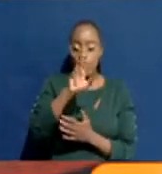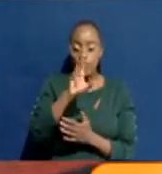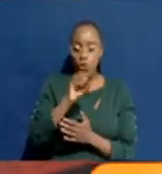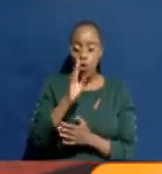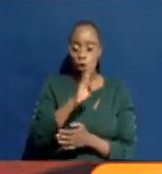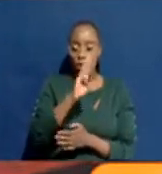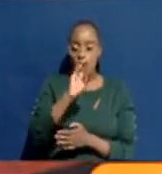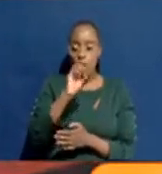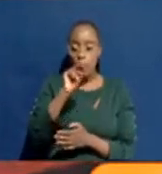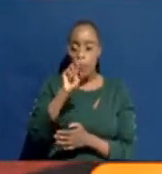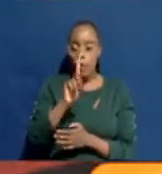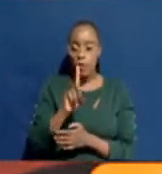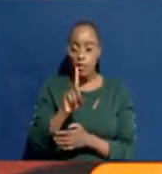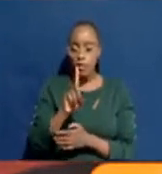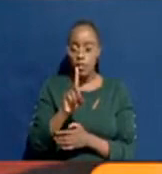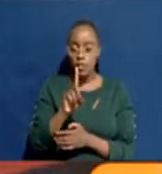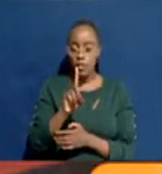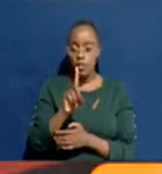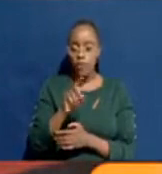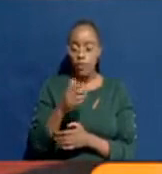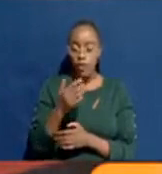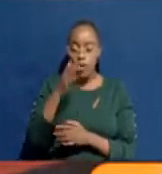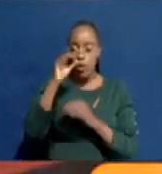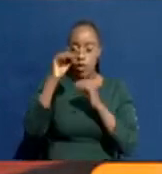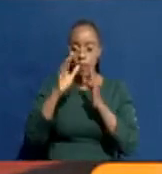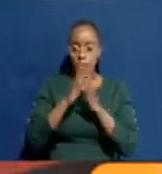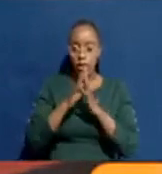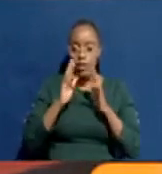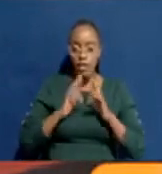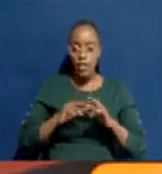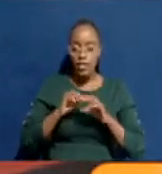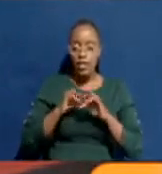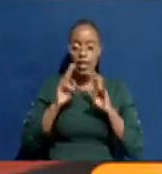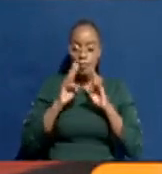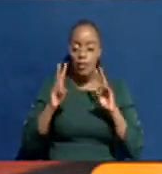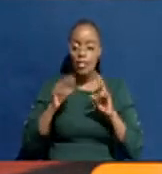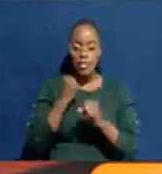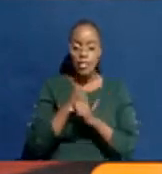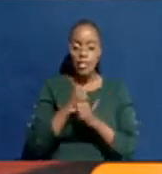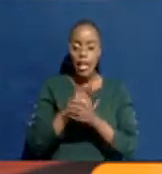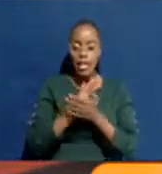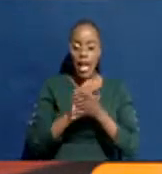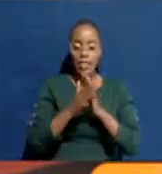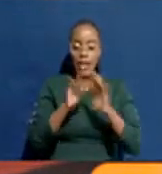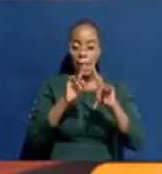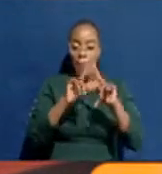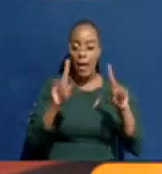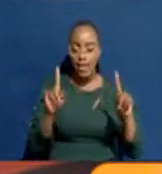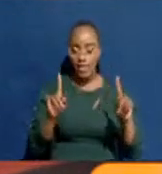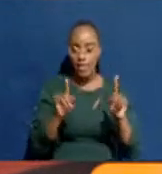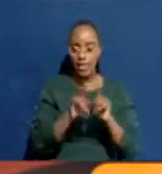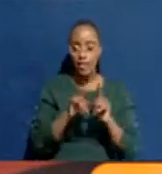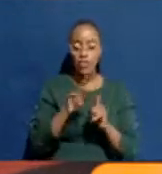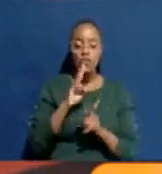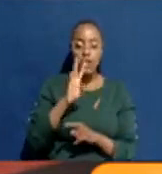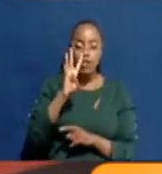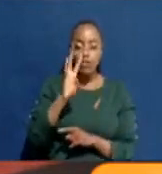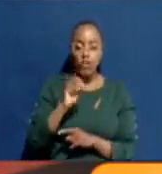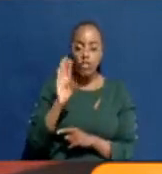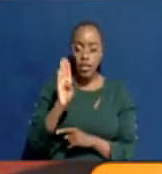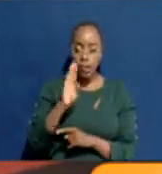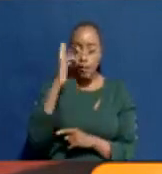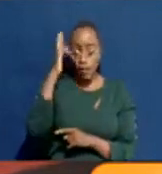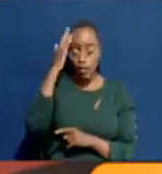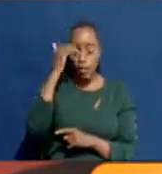God bless it and rest it in peace, because it never arrived, most of it. But we have to pay for it $240 billion. And that's